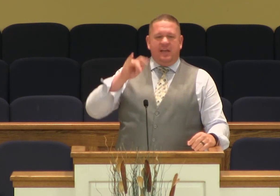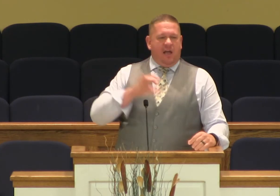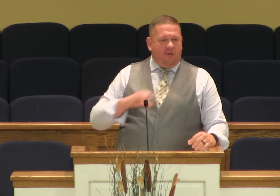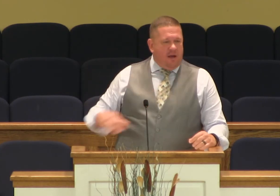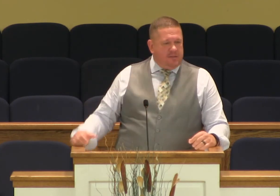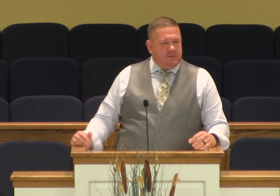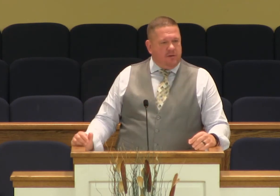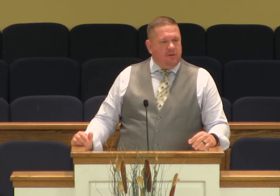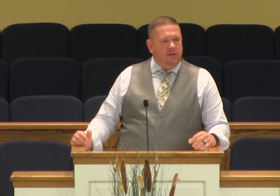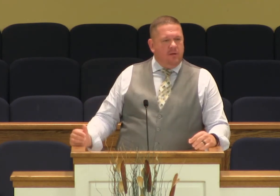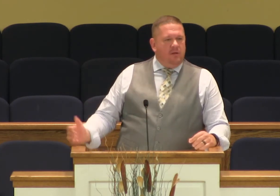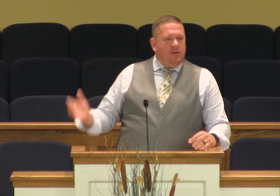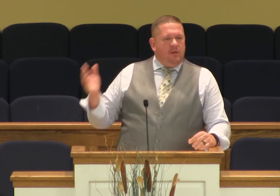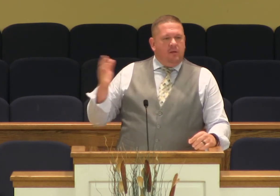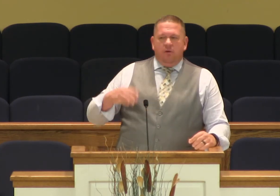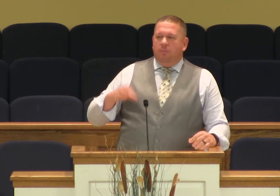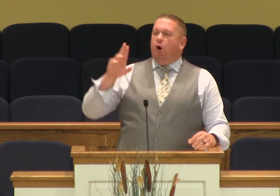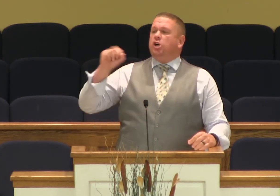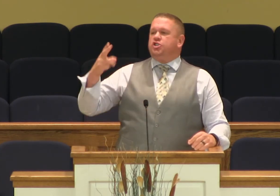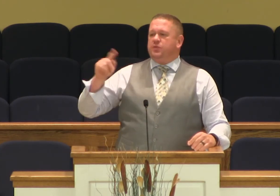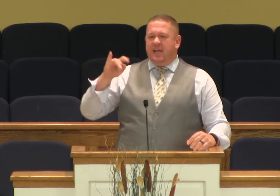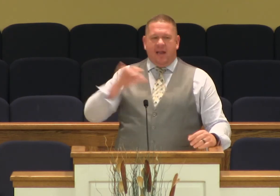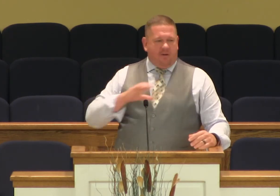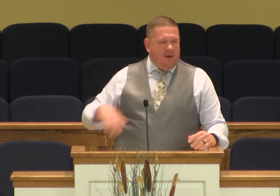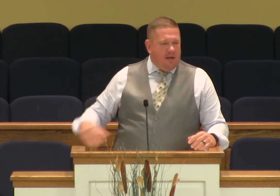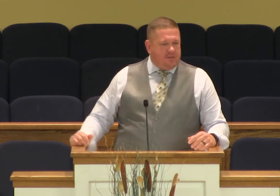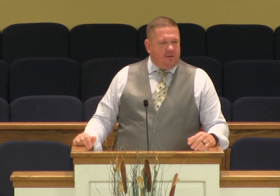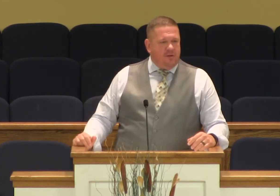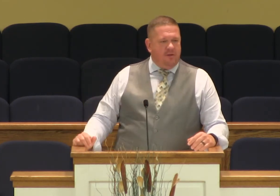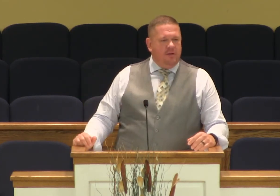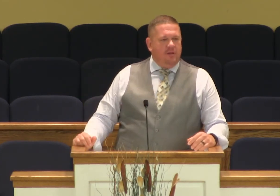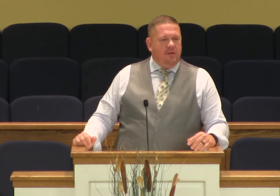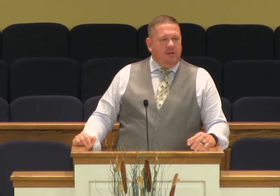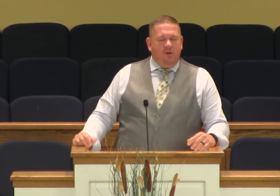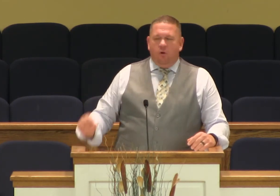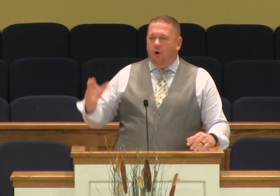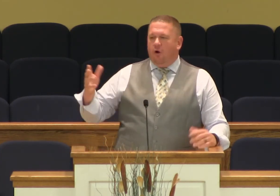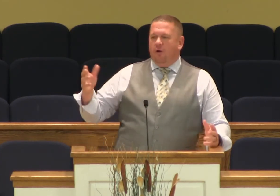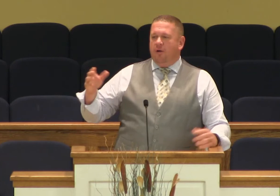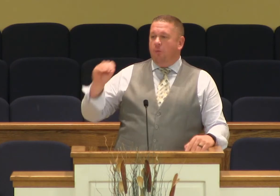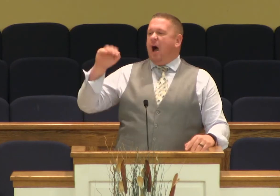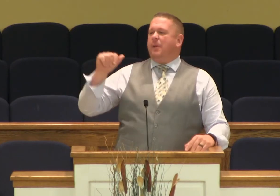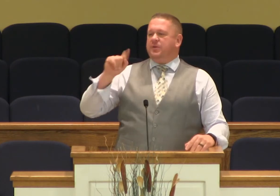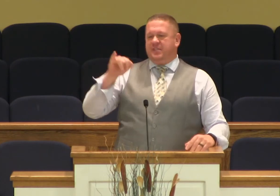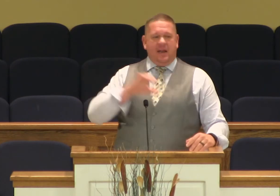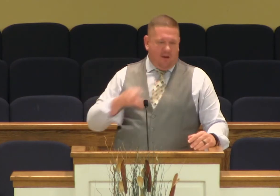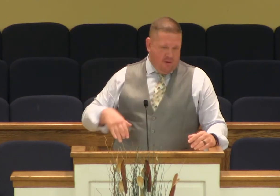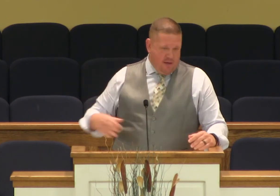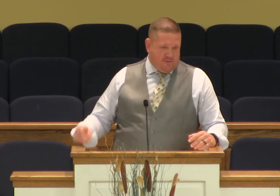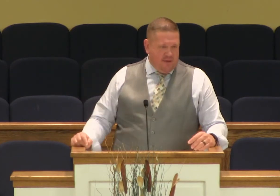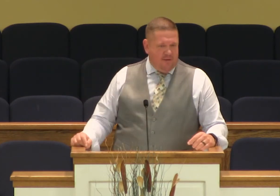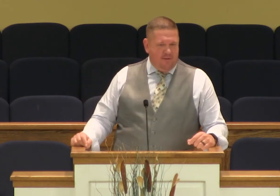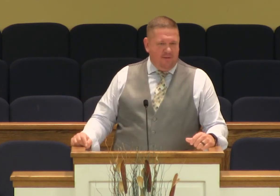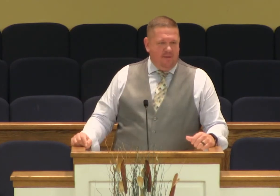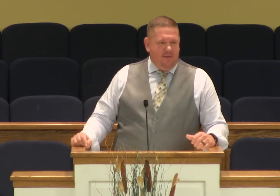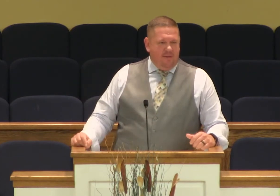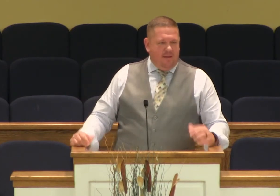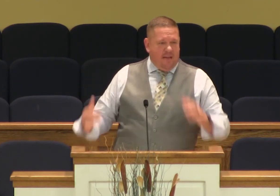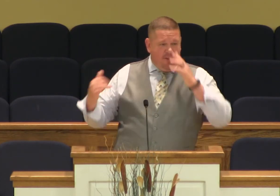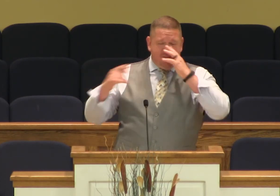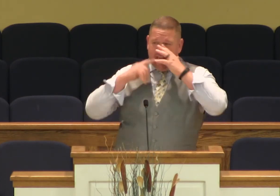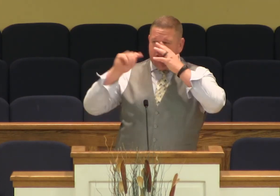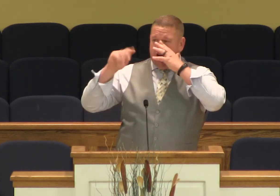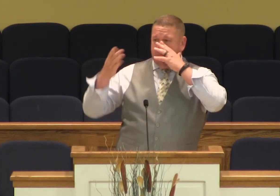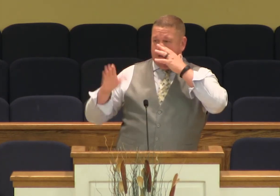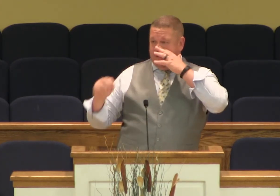Clinton is the Antichrist, or Bush was the Antichrist, or Obama was the Antichrist, right?